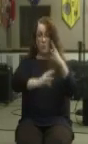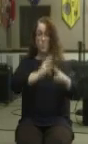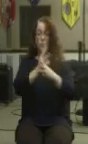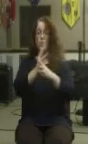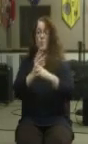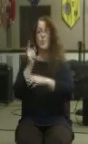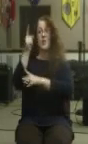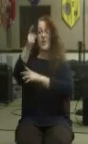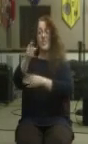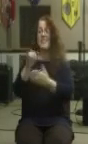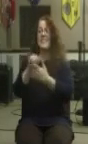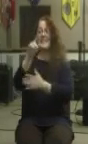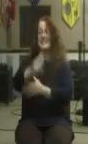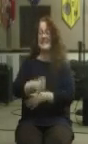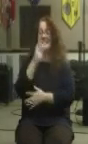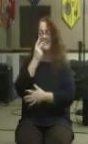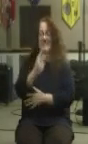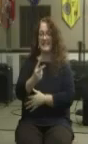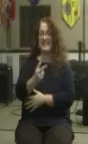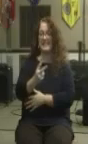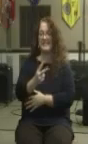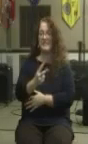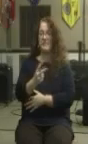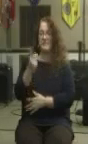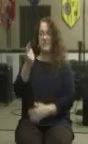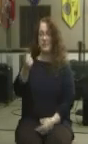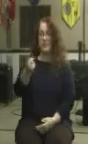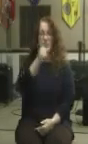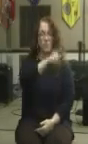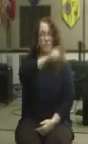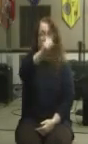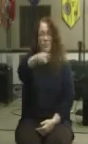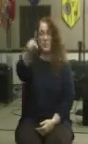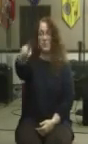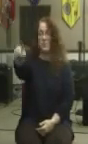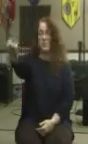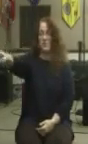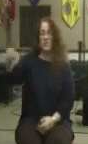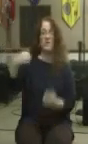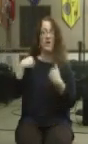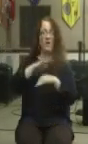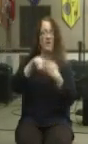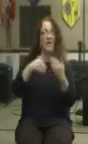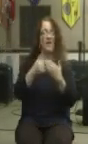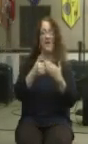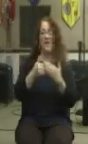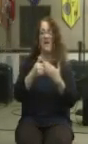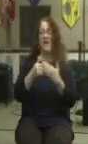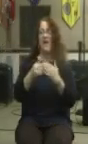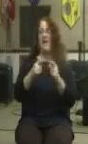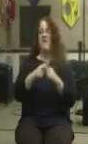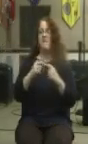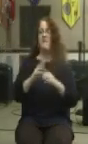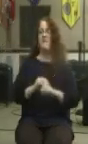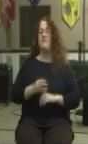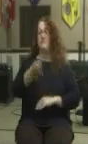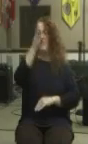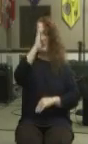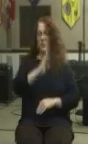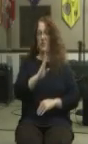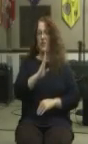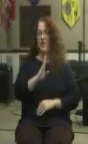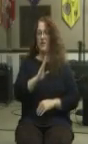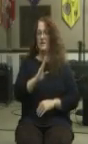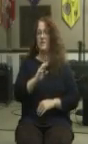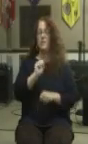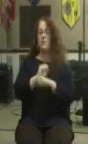There is a world out there that needs to see that you and you and you and you and you and you have an act of God working